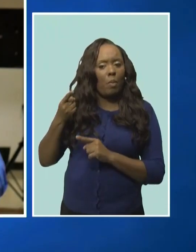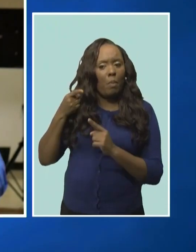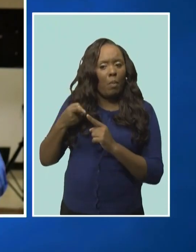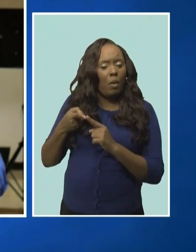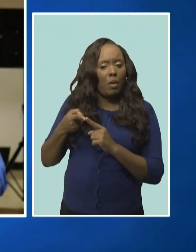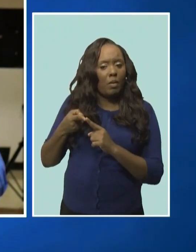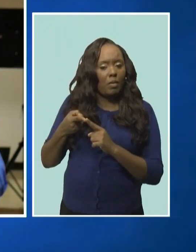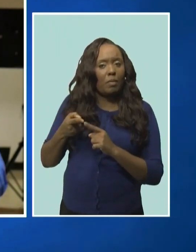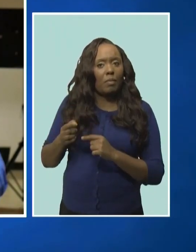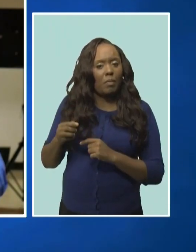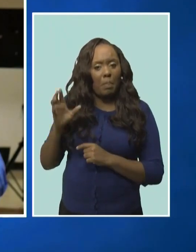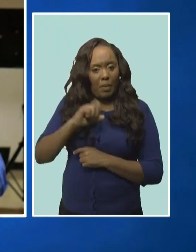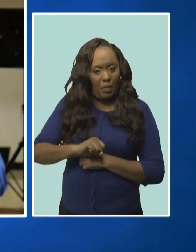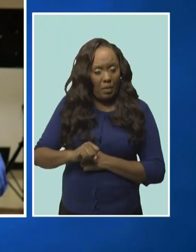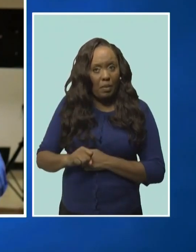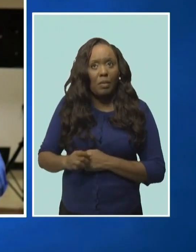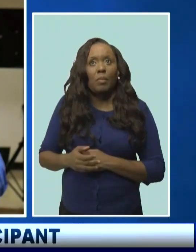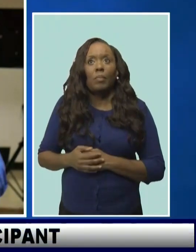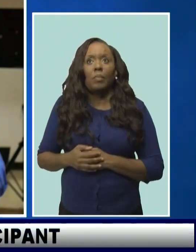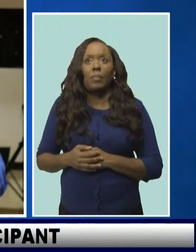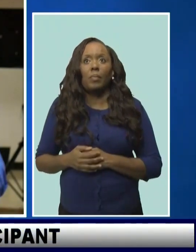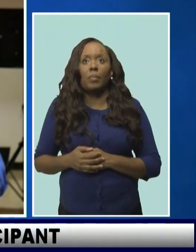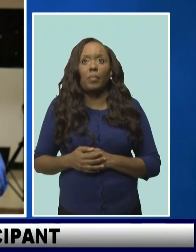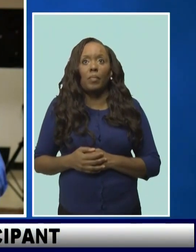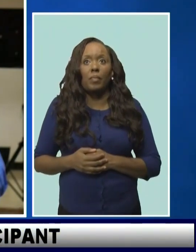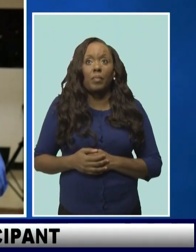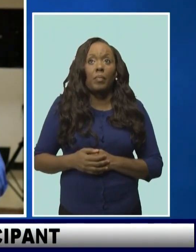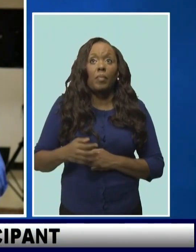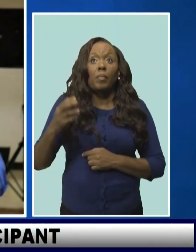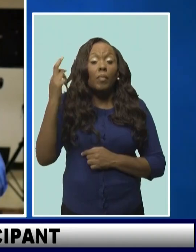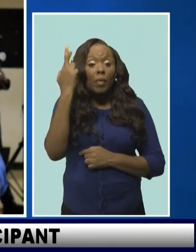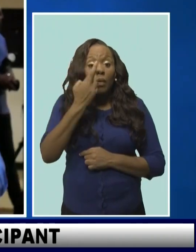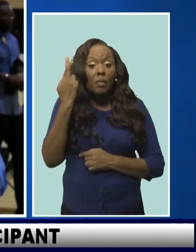The reason children do not learn